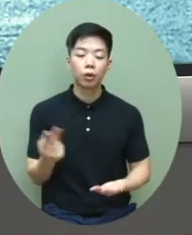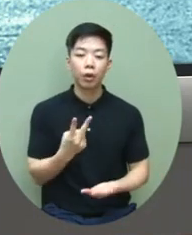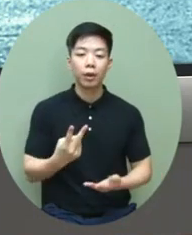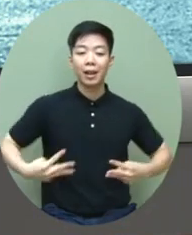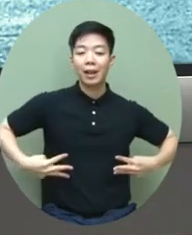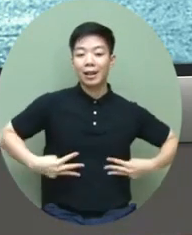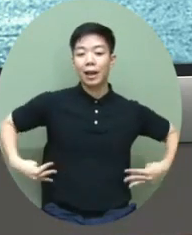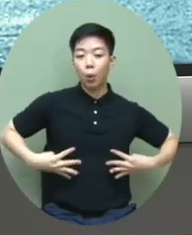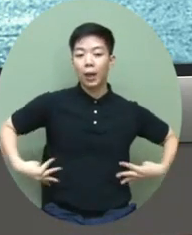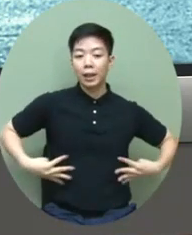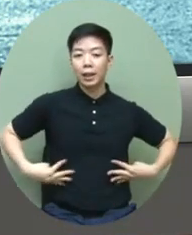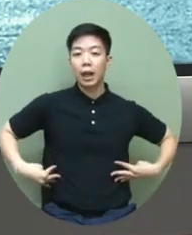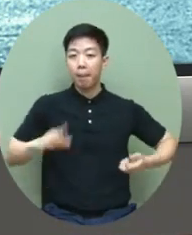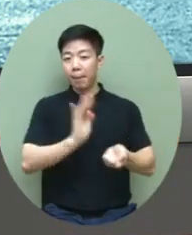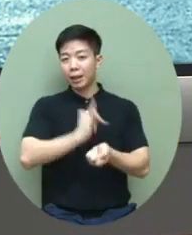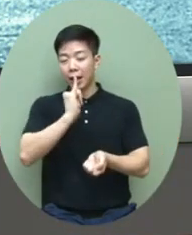the voices,